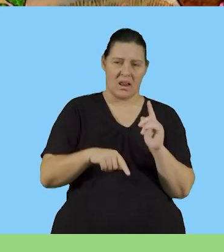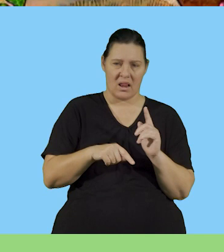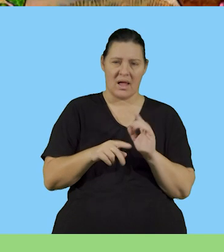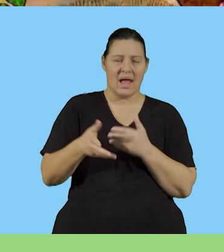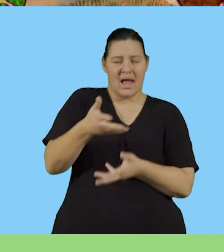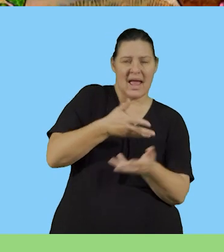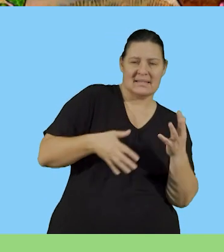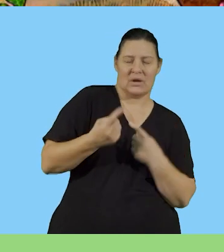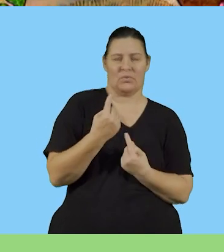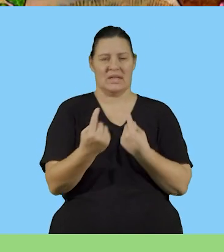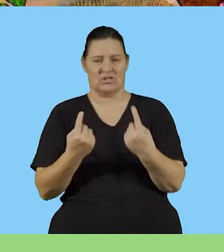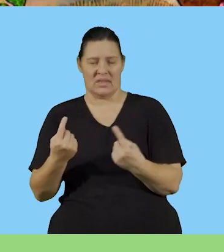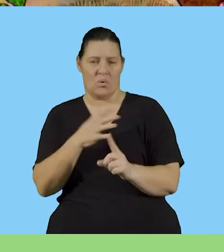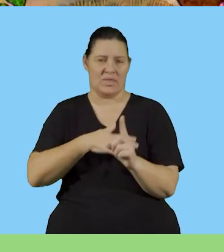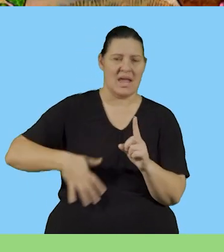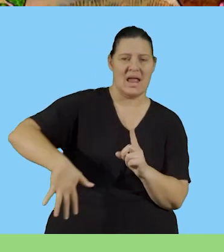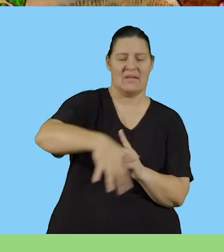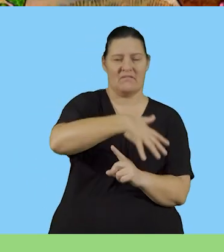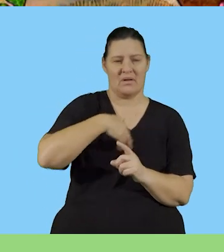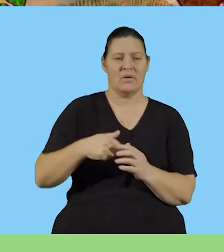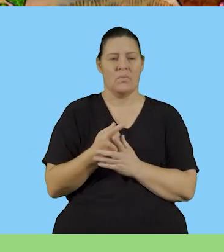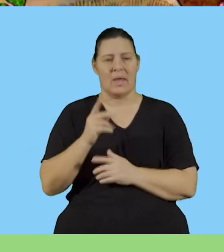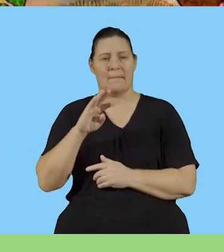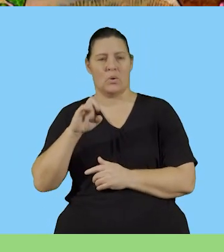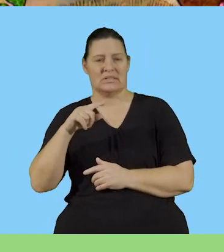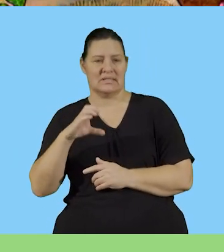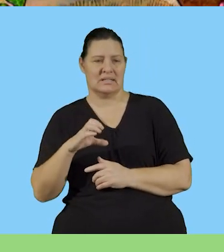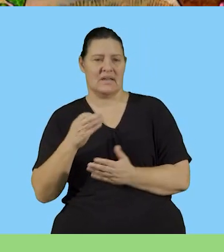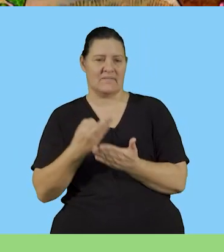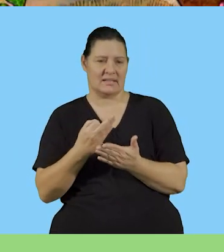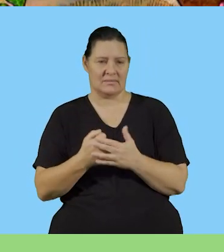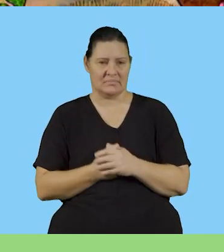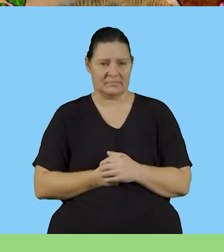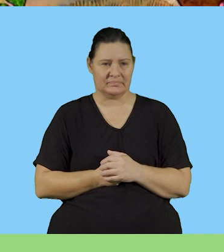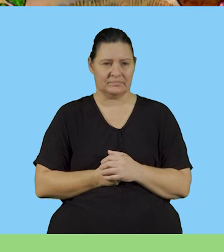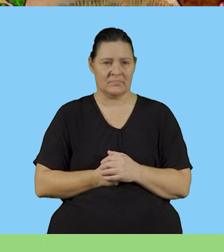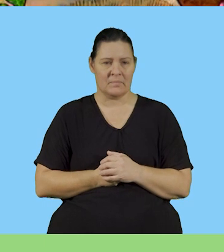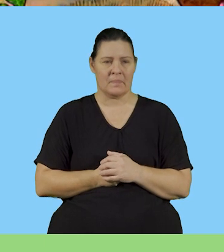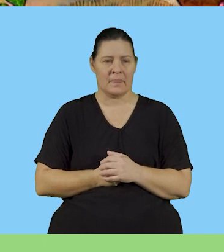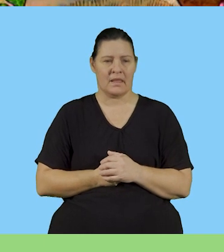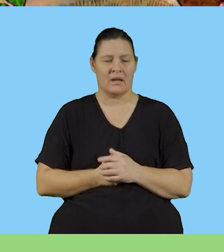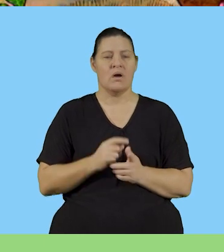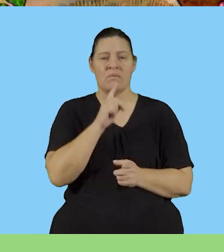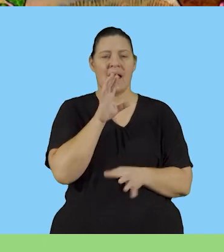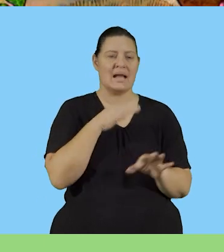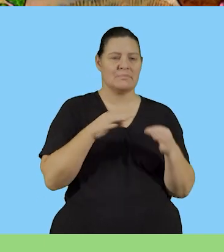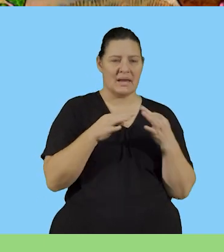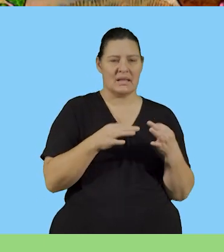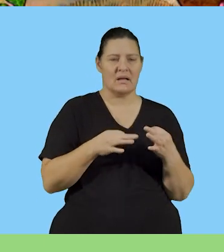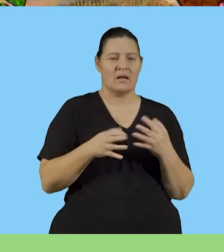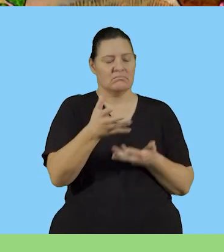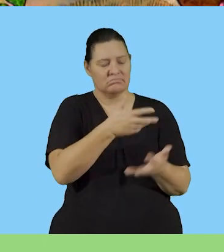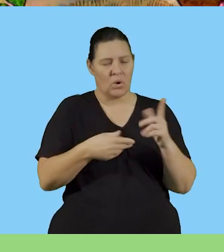are interacting with the abiotic factors. So you are going to look at the organism and then explain